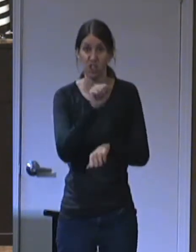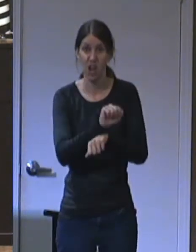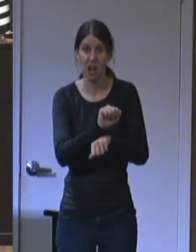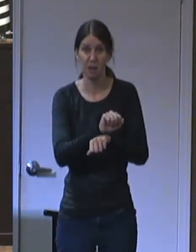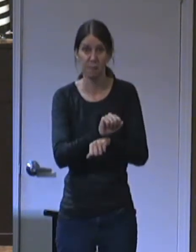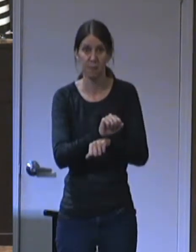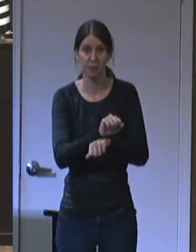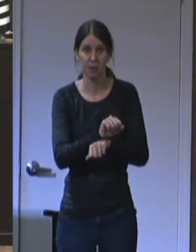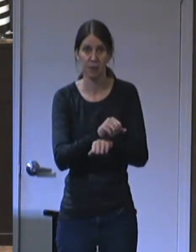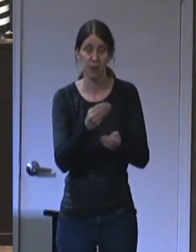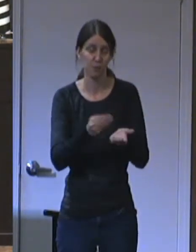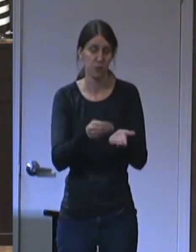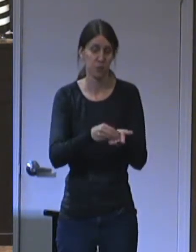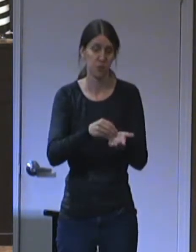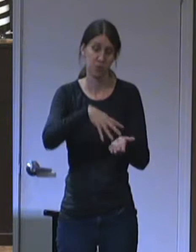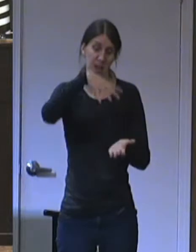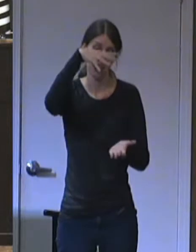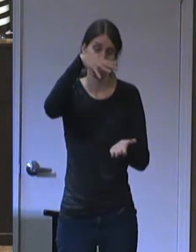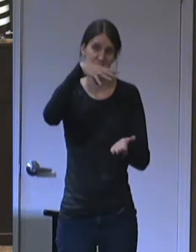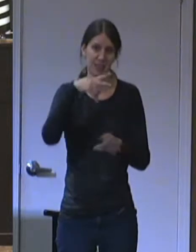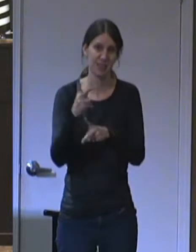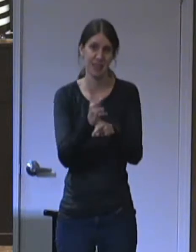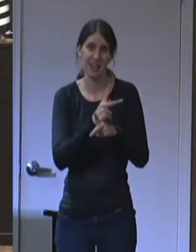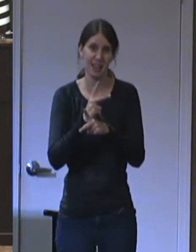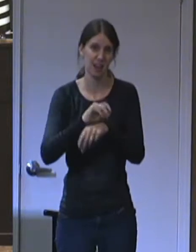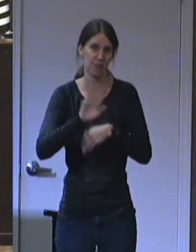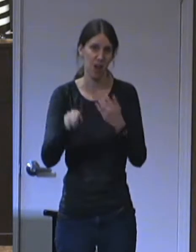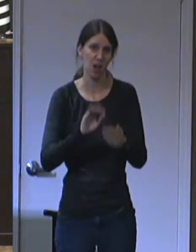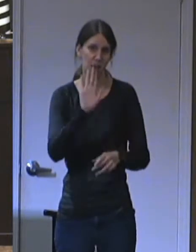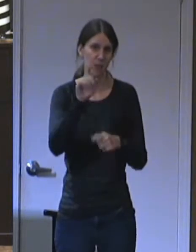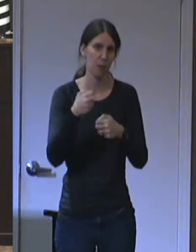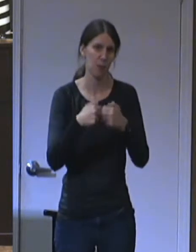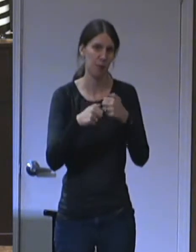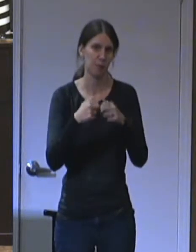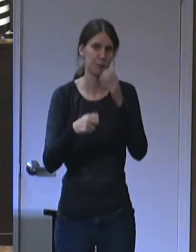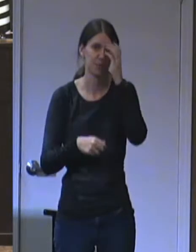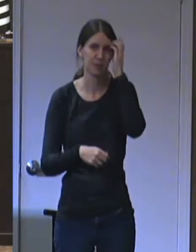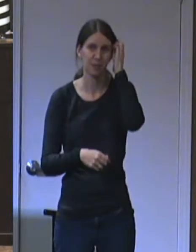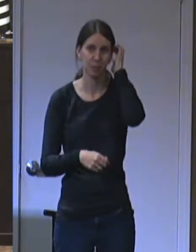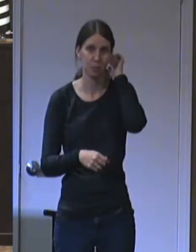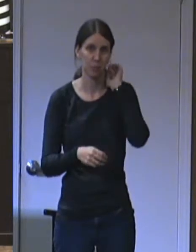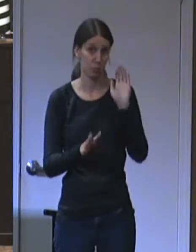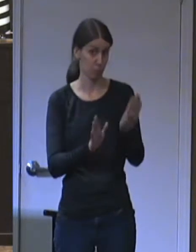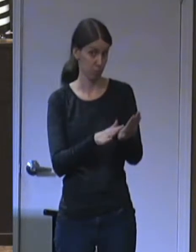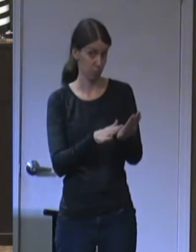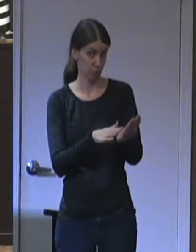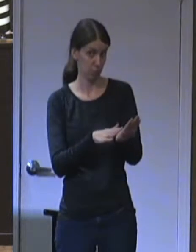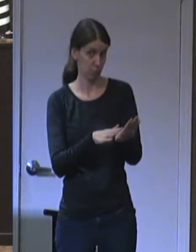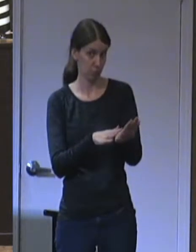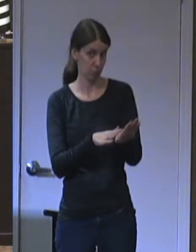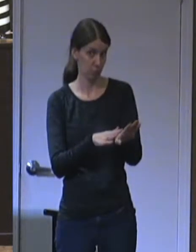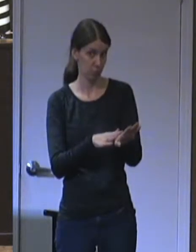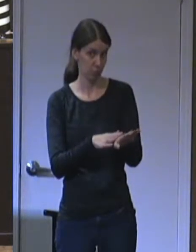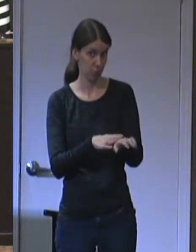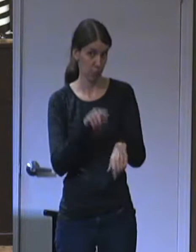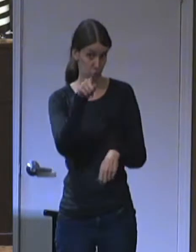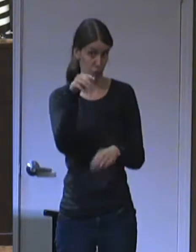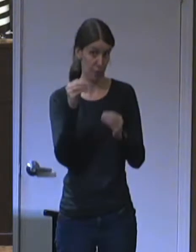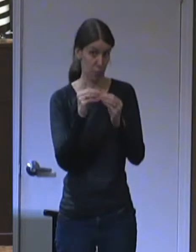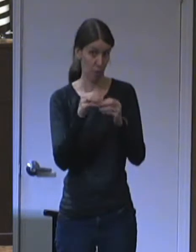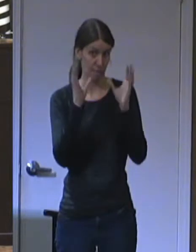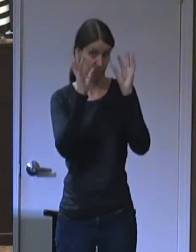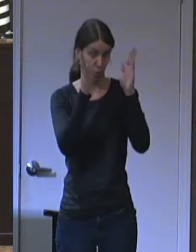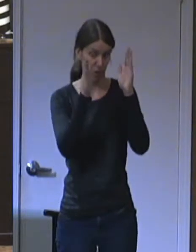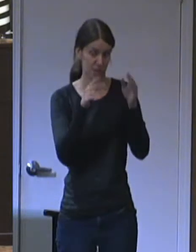that's making you rich or going to take care of all of your problems, guess what? You're going to be more focused